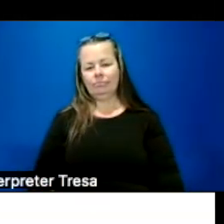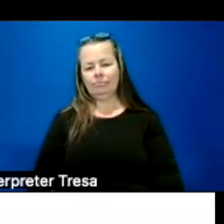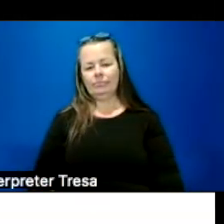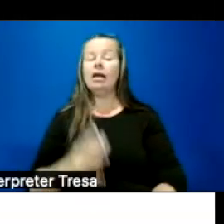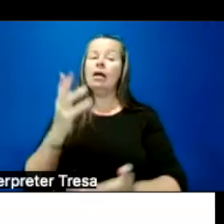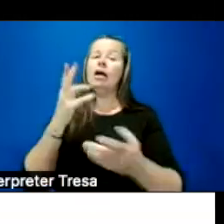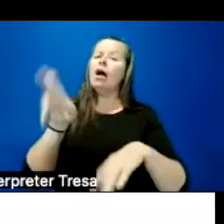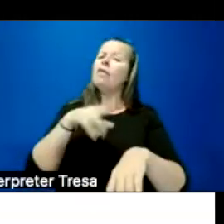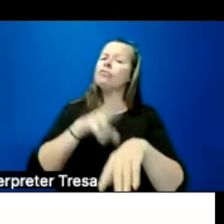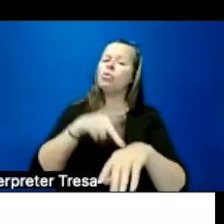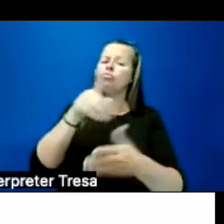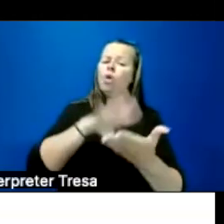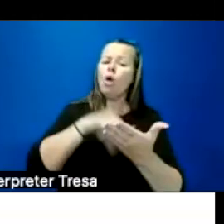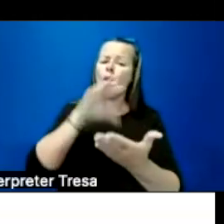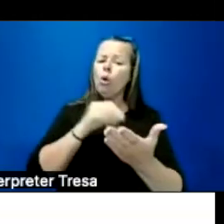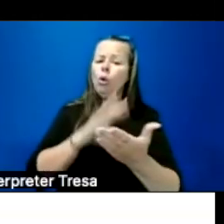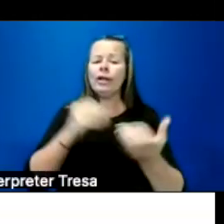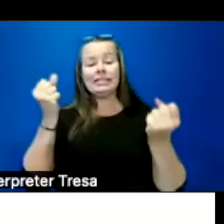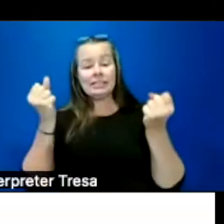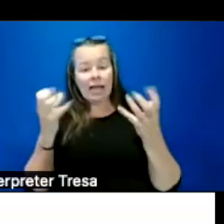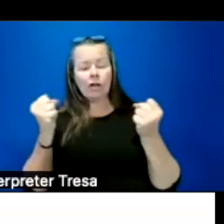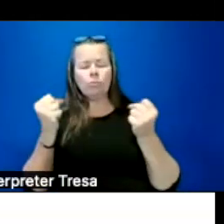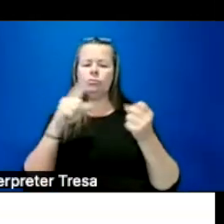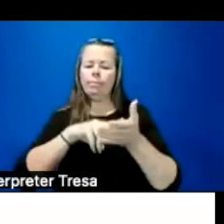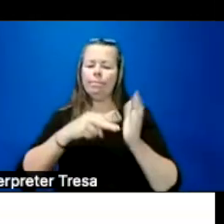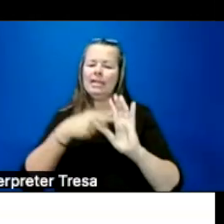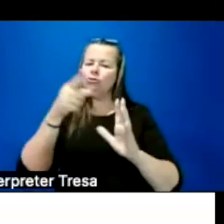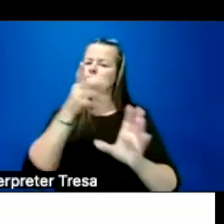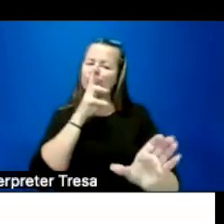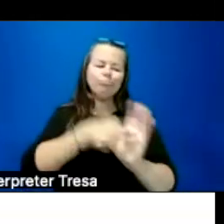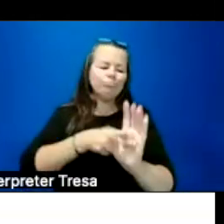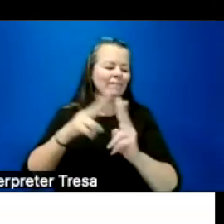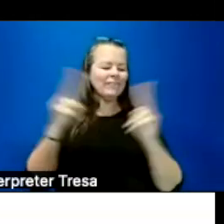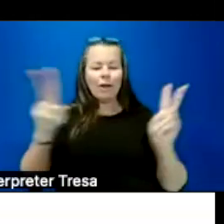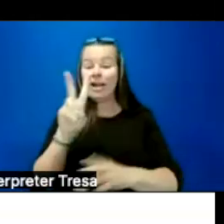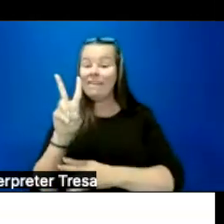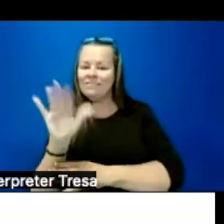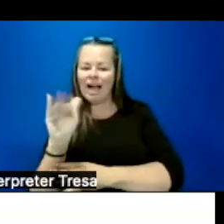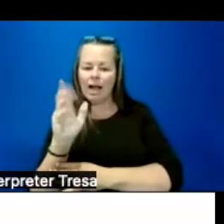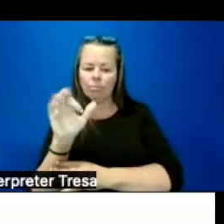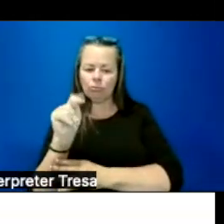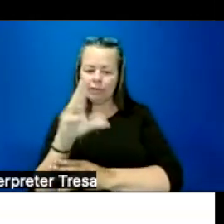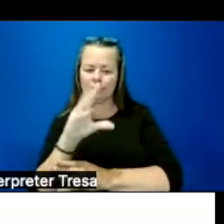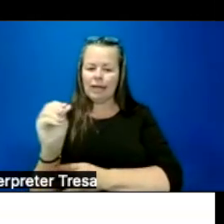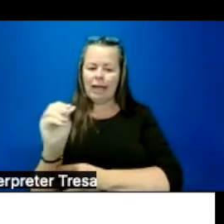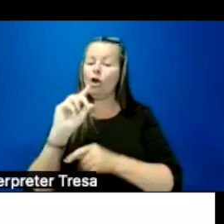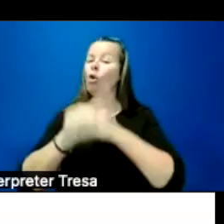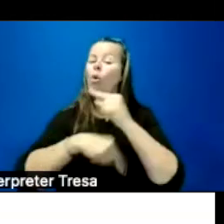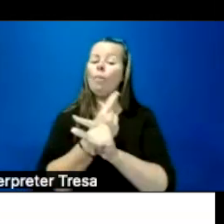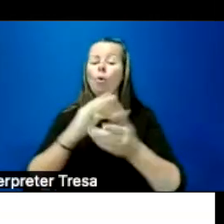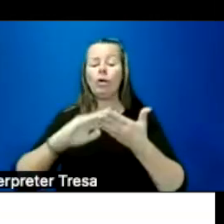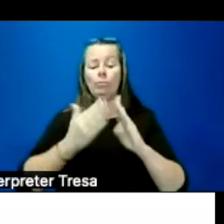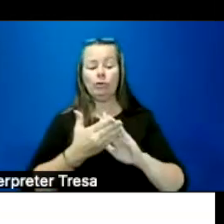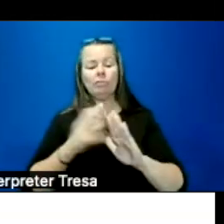means joining a very vibrant and a global community, and showing respectful and